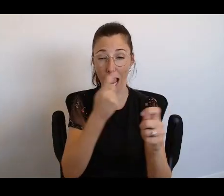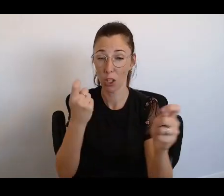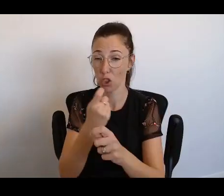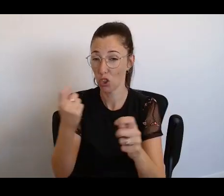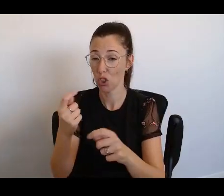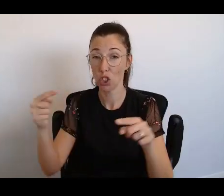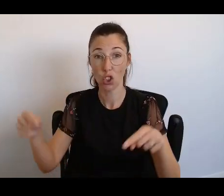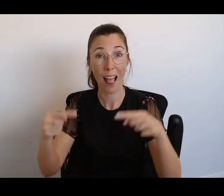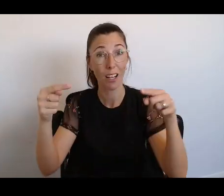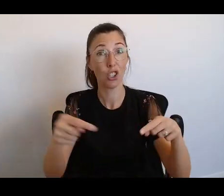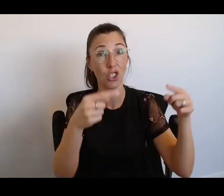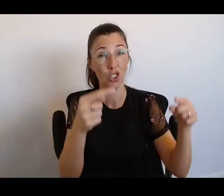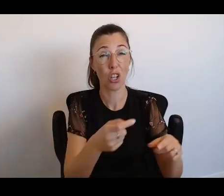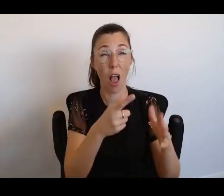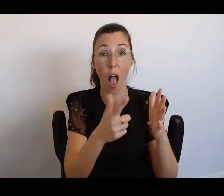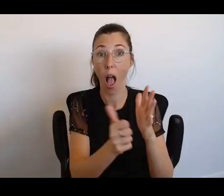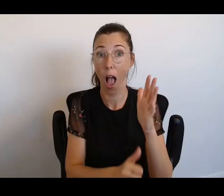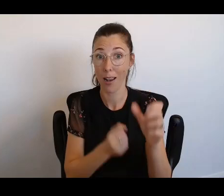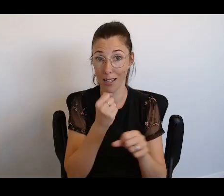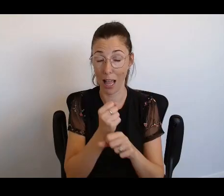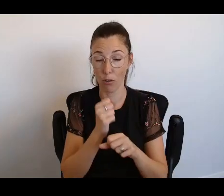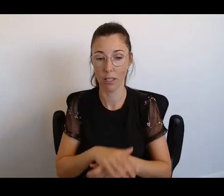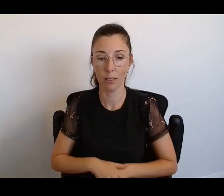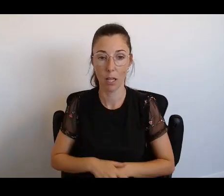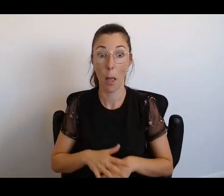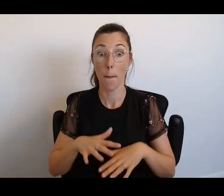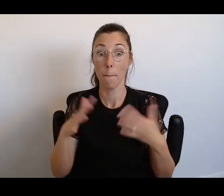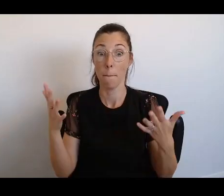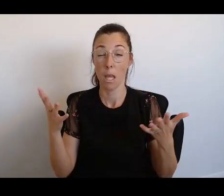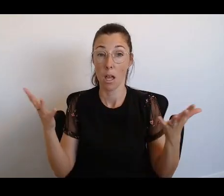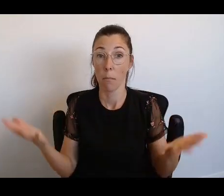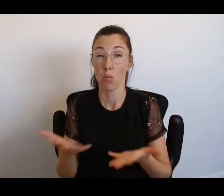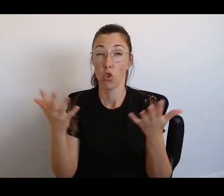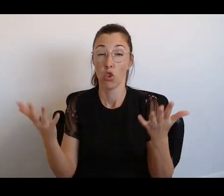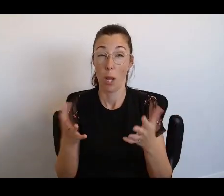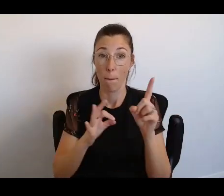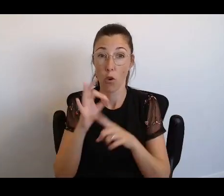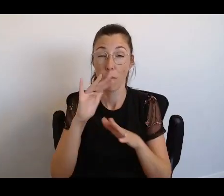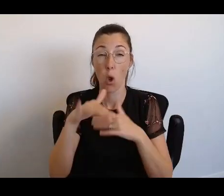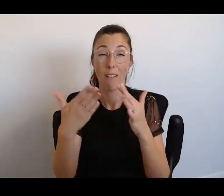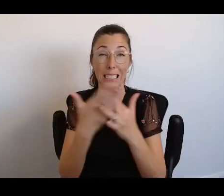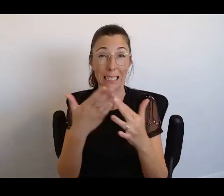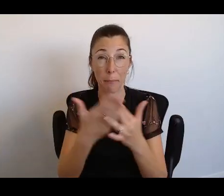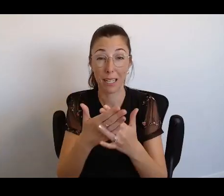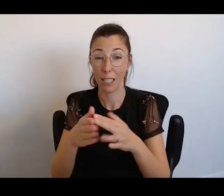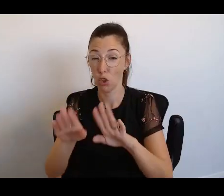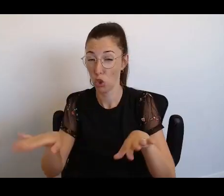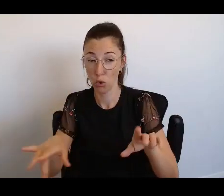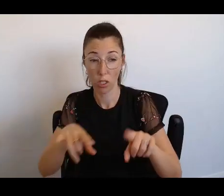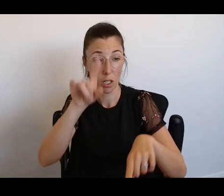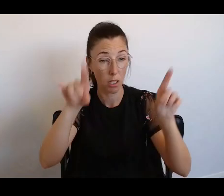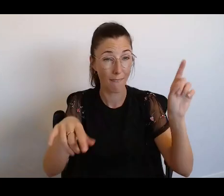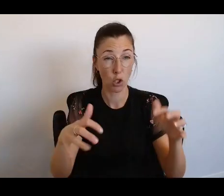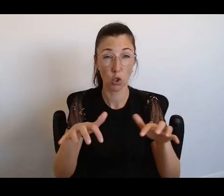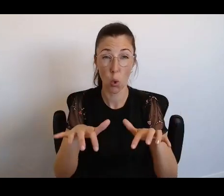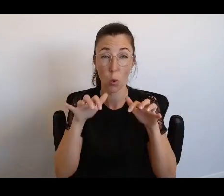galleries. There has been a huge push towards accessibility, children's and families, and diverse audiences. A couple of years ago, I was invited to